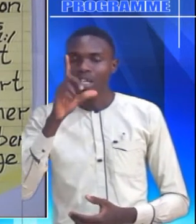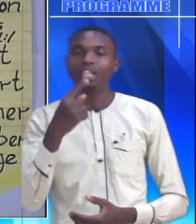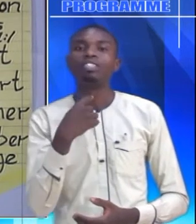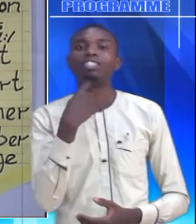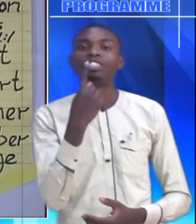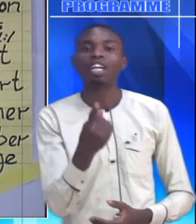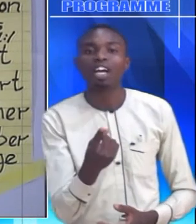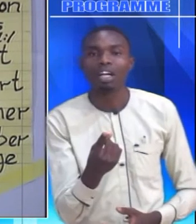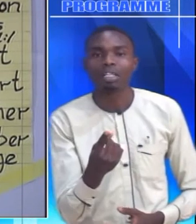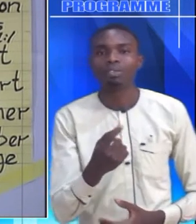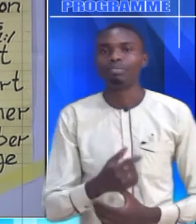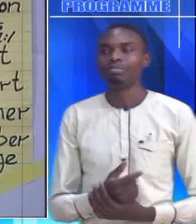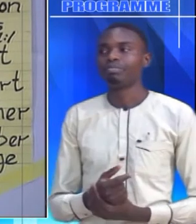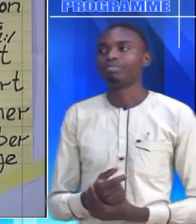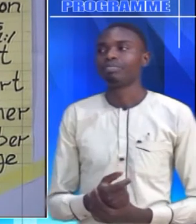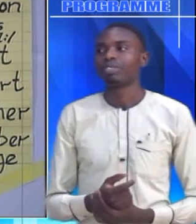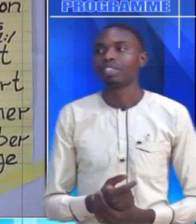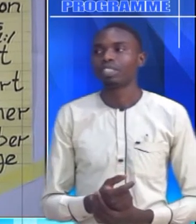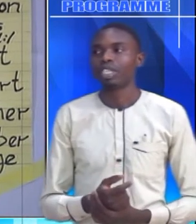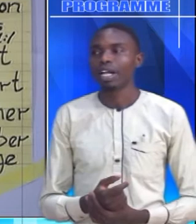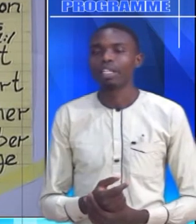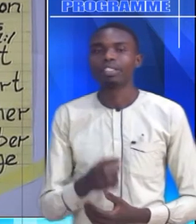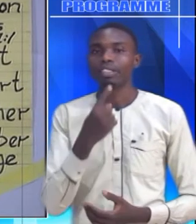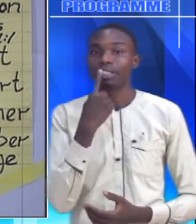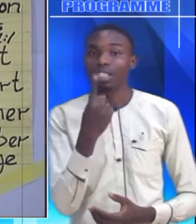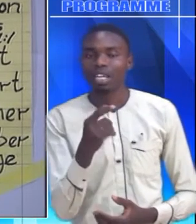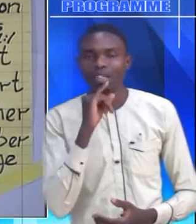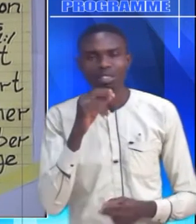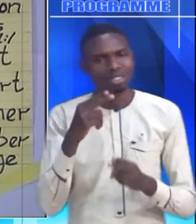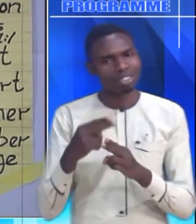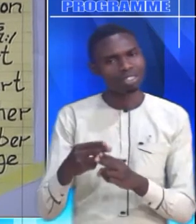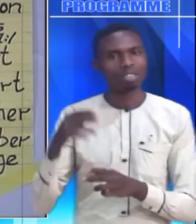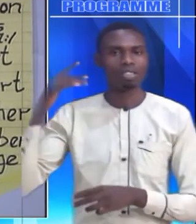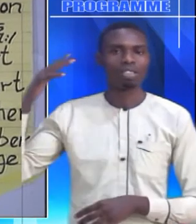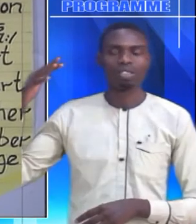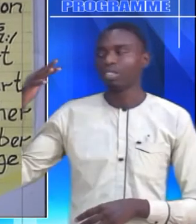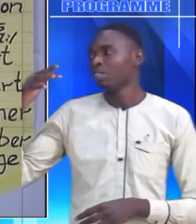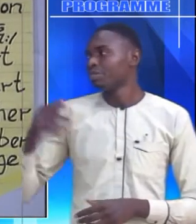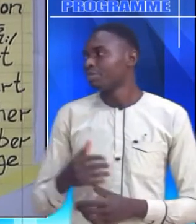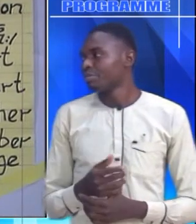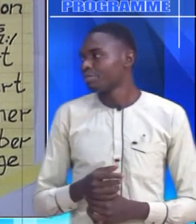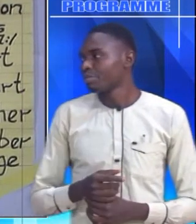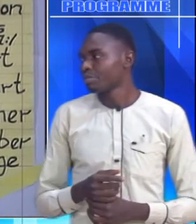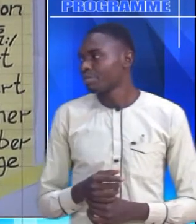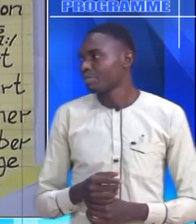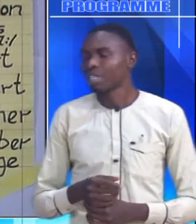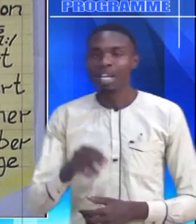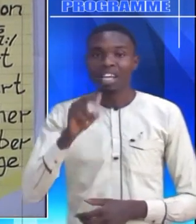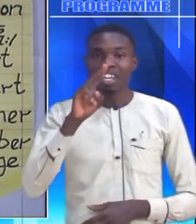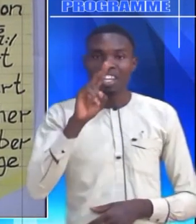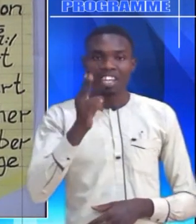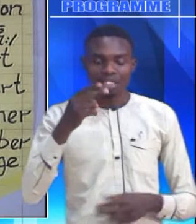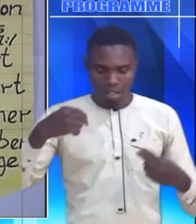T-E-L-L in our spelling, but it's pronounced as what? Tell. Then we go further. Earth. You can see